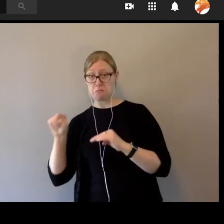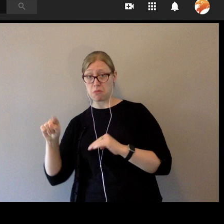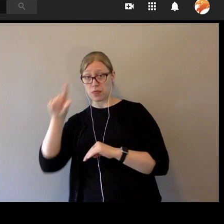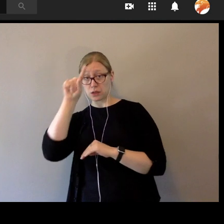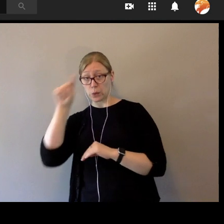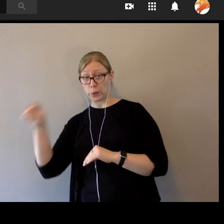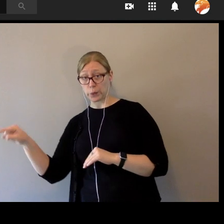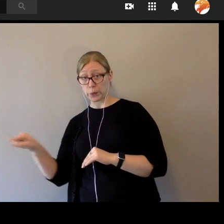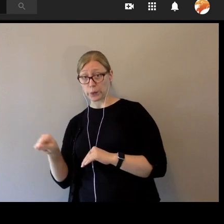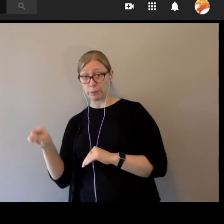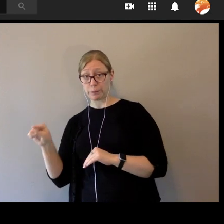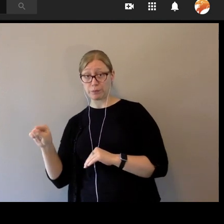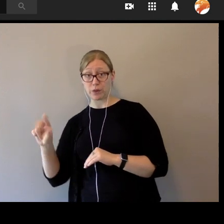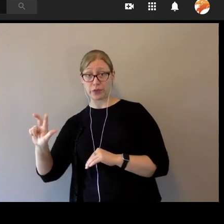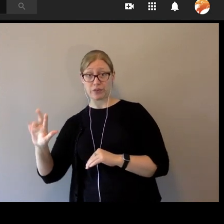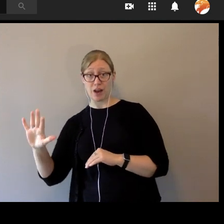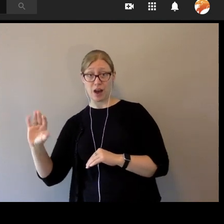35 degrees here.